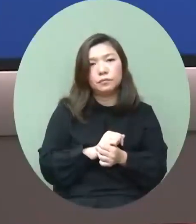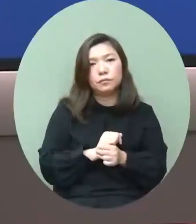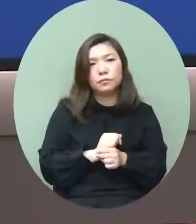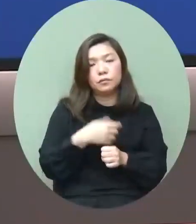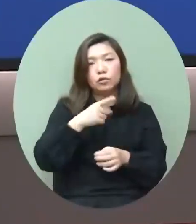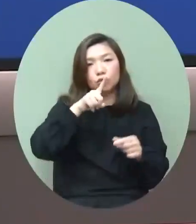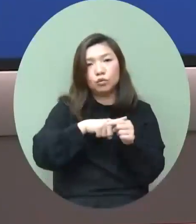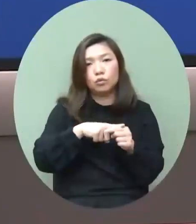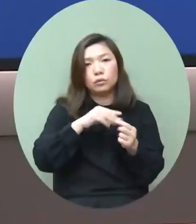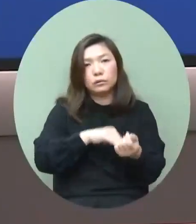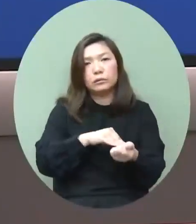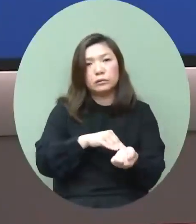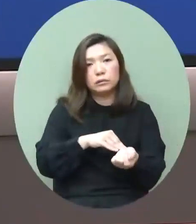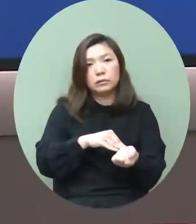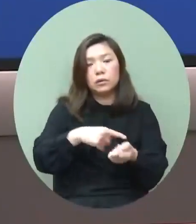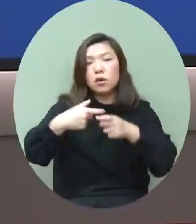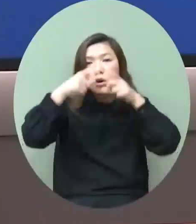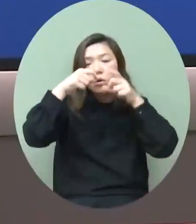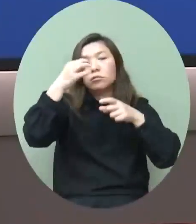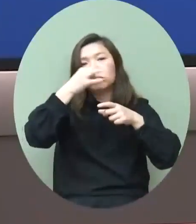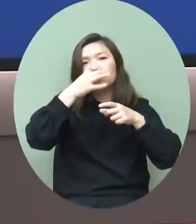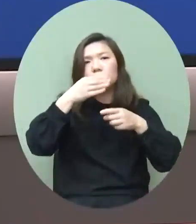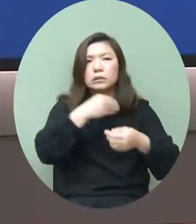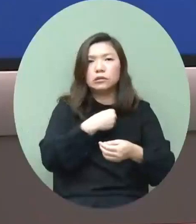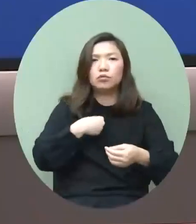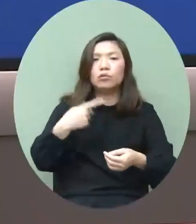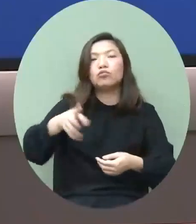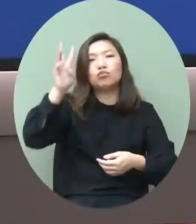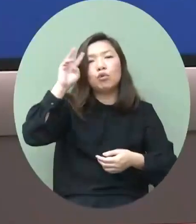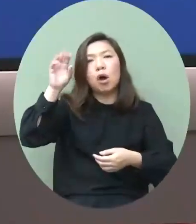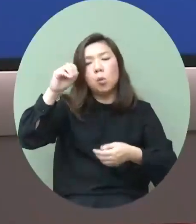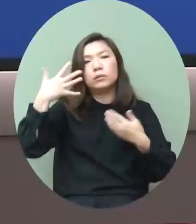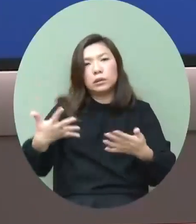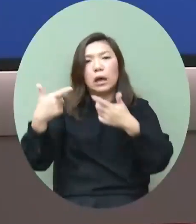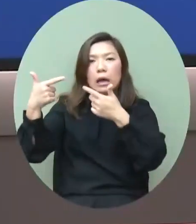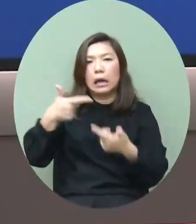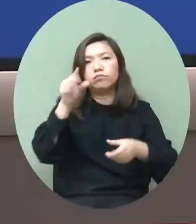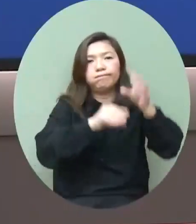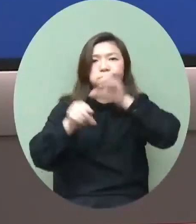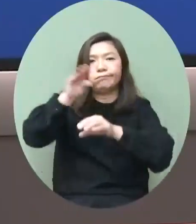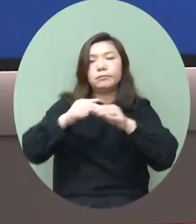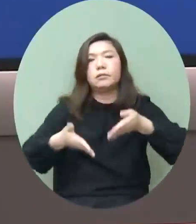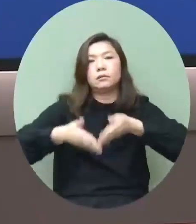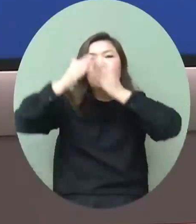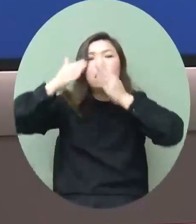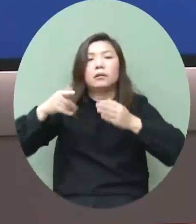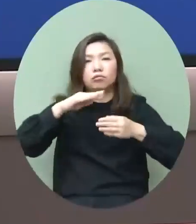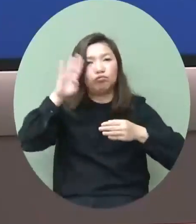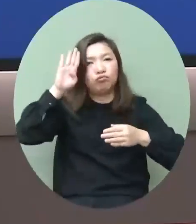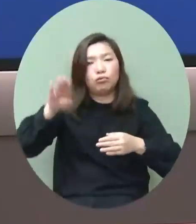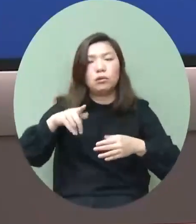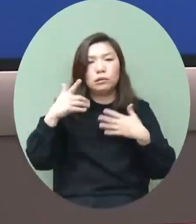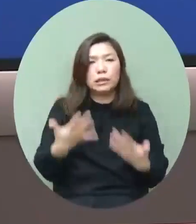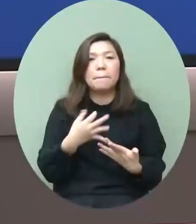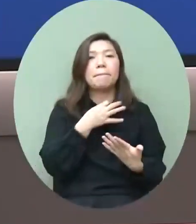building one in Jianguang O but we did not have There is a certain degree of application of Chinese medicine on a very small scale